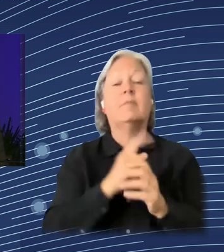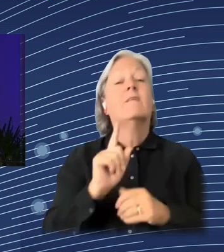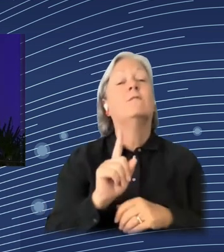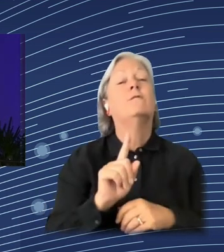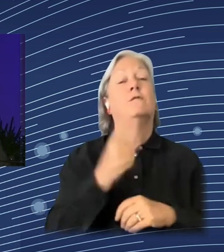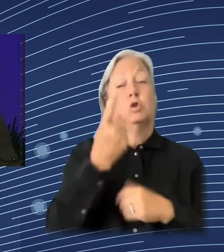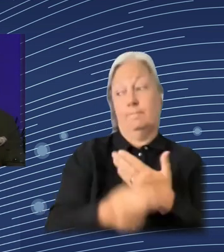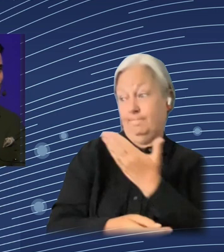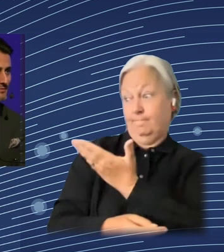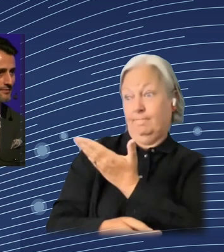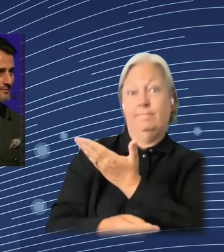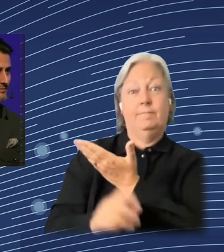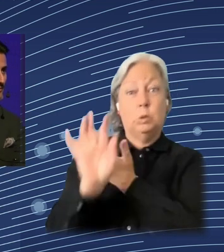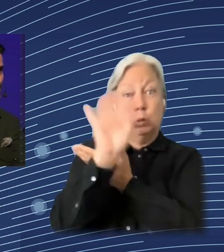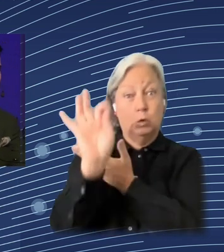please, if you could make that work.